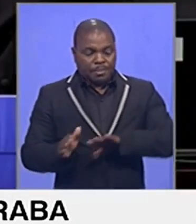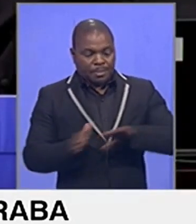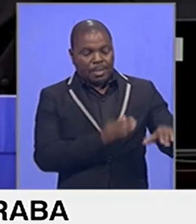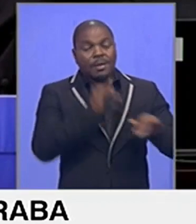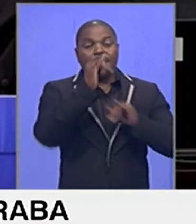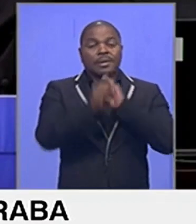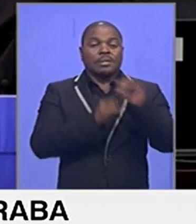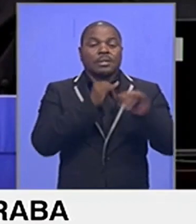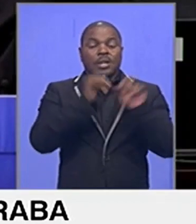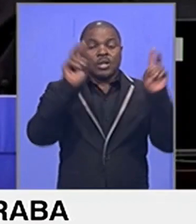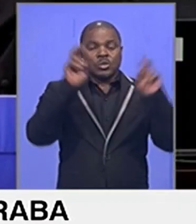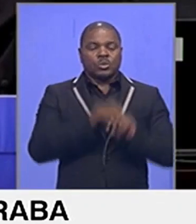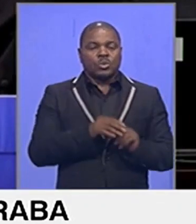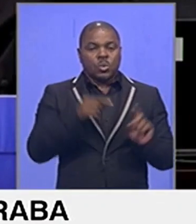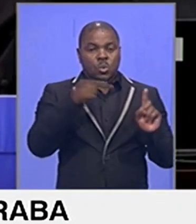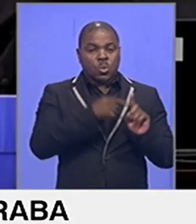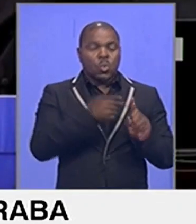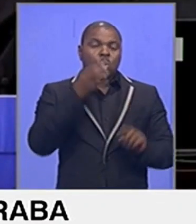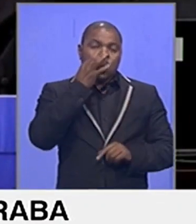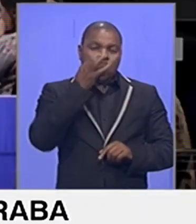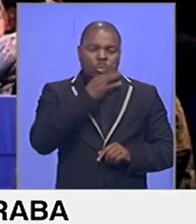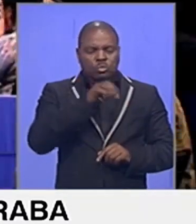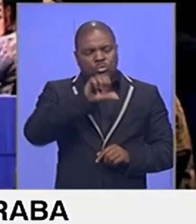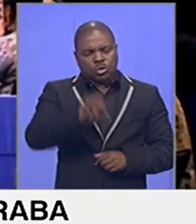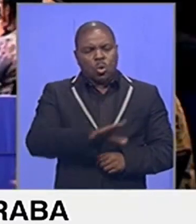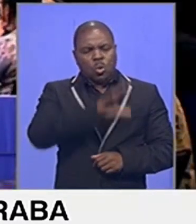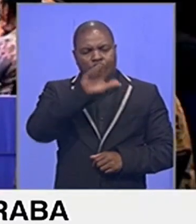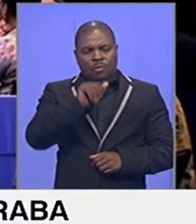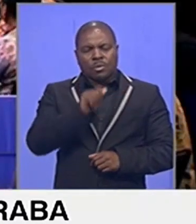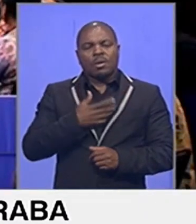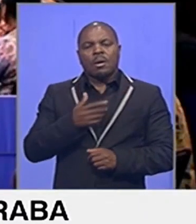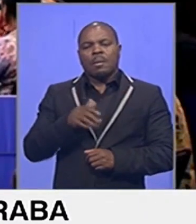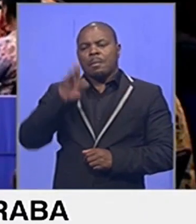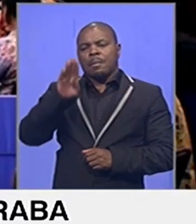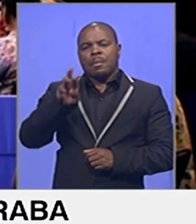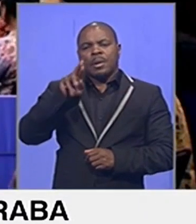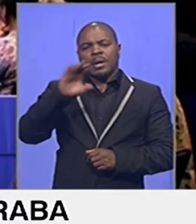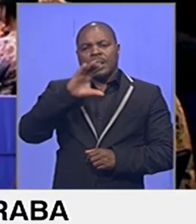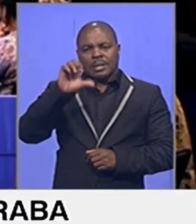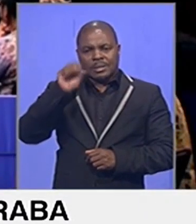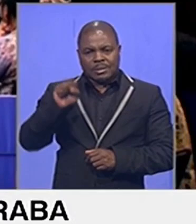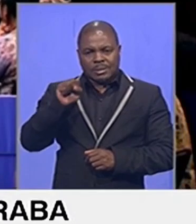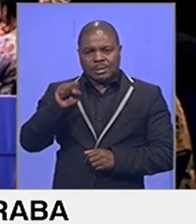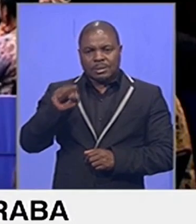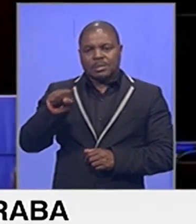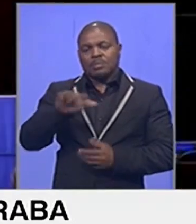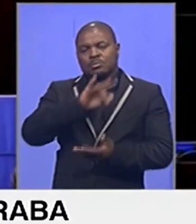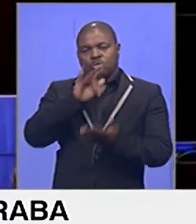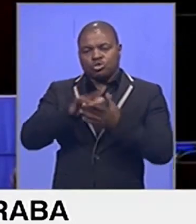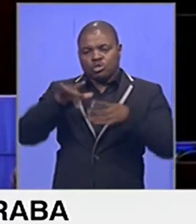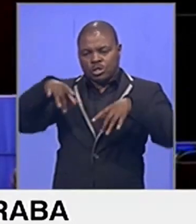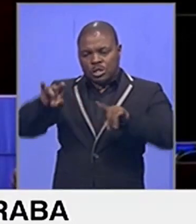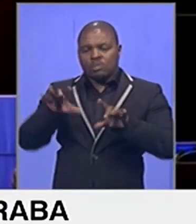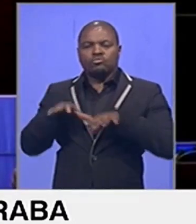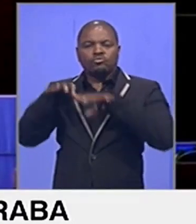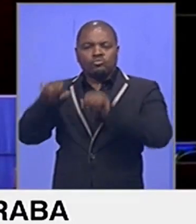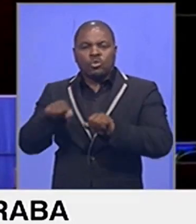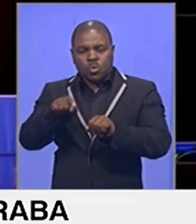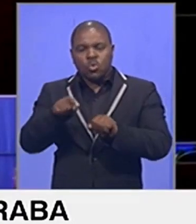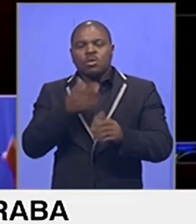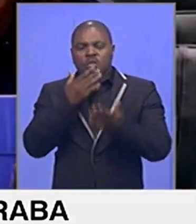o boletse hore Afrika Borwa e nkile bodulasetulo ba BRICS mme e tla sebedisa maemo ana ho lwanela kopano ya lebatowa